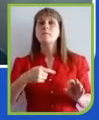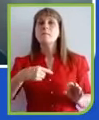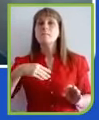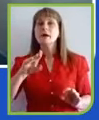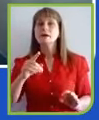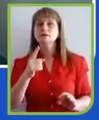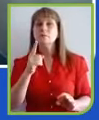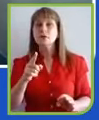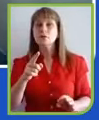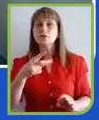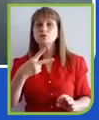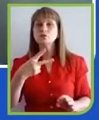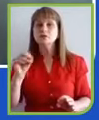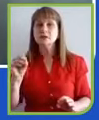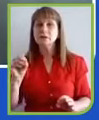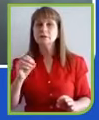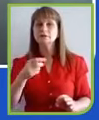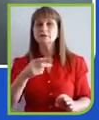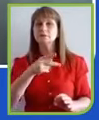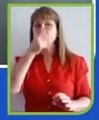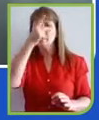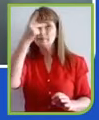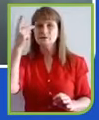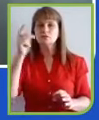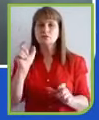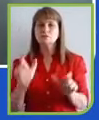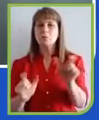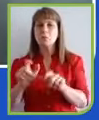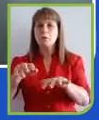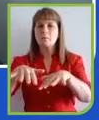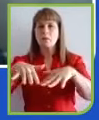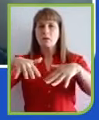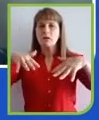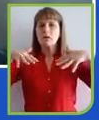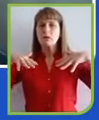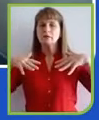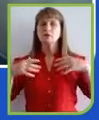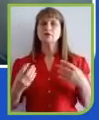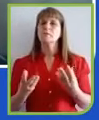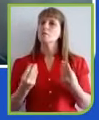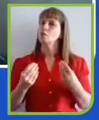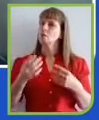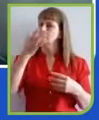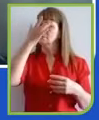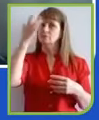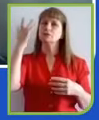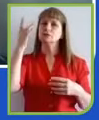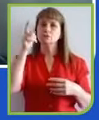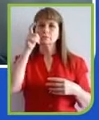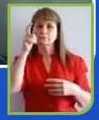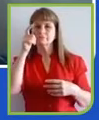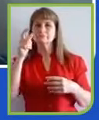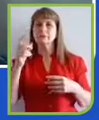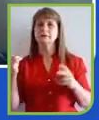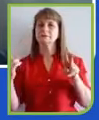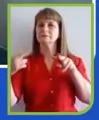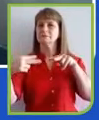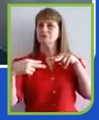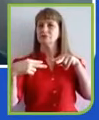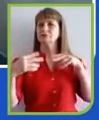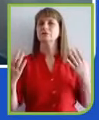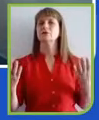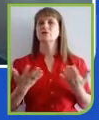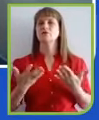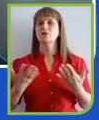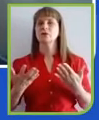So, there is a lot of people who have subscribed. I imagine that it will be a meeting with lot of interaction, with interest